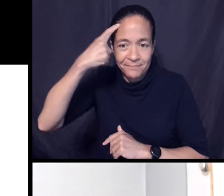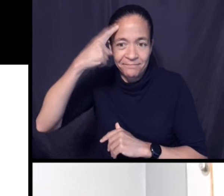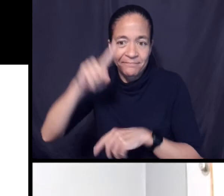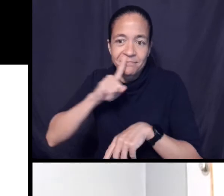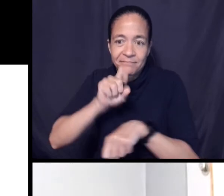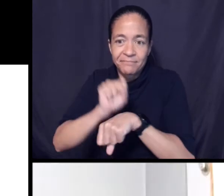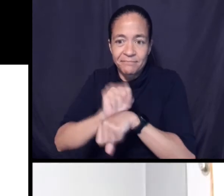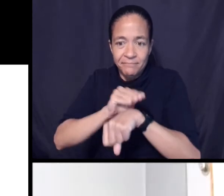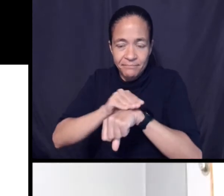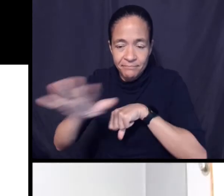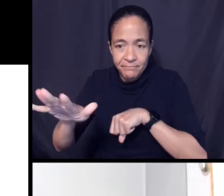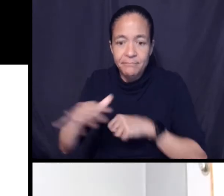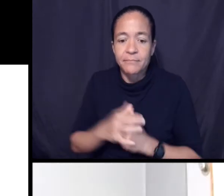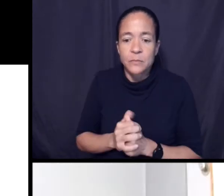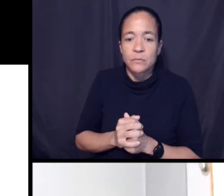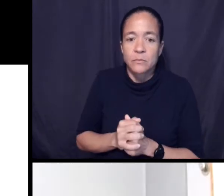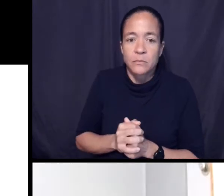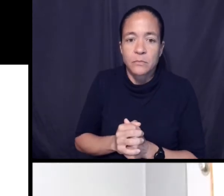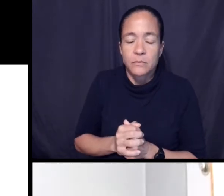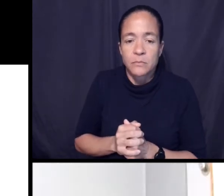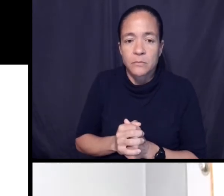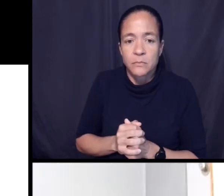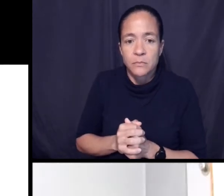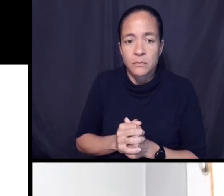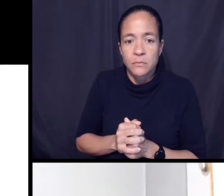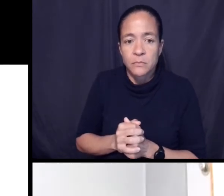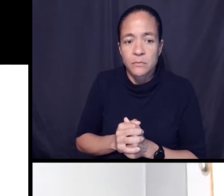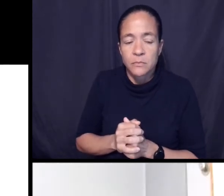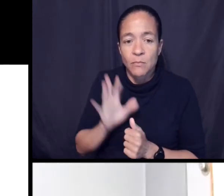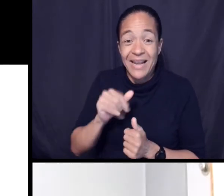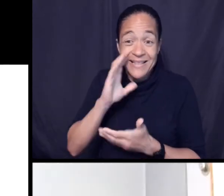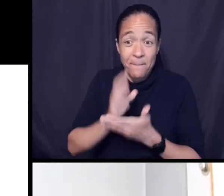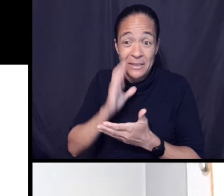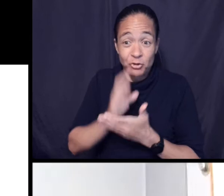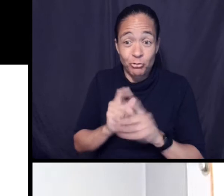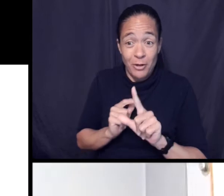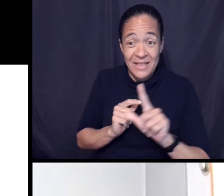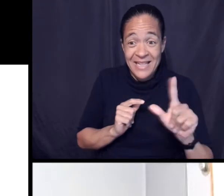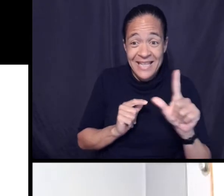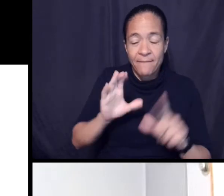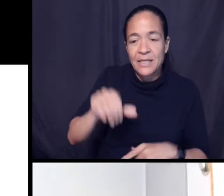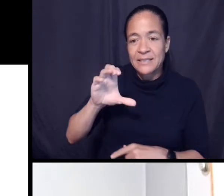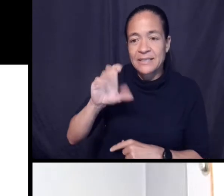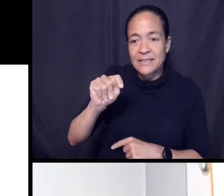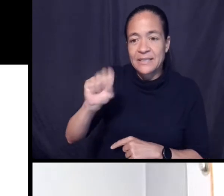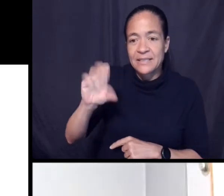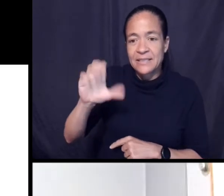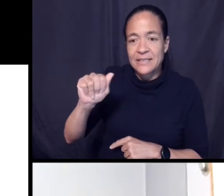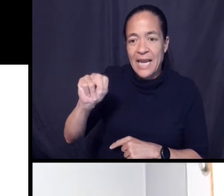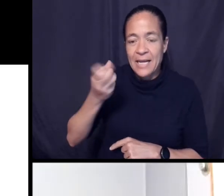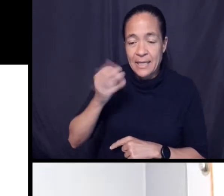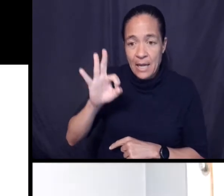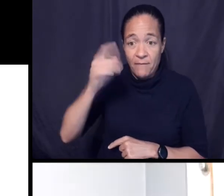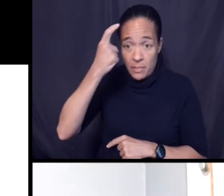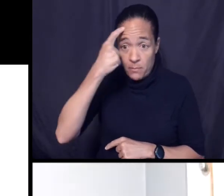children who are going to have neurologic sequelae. Looking at the picture on the left this is a CT scan of